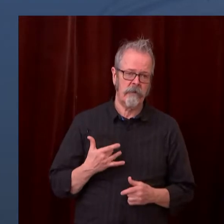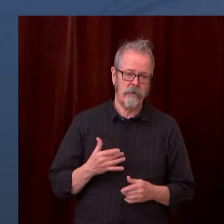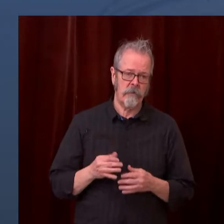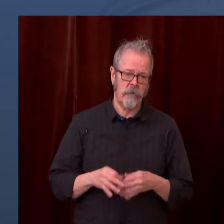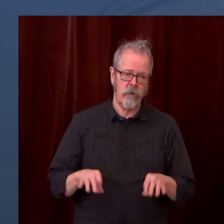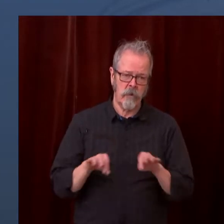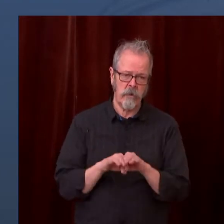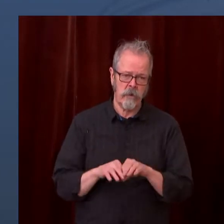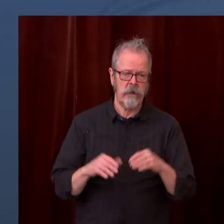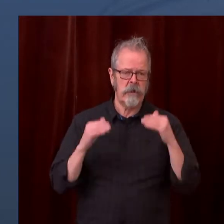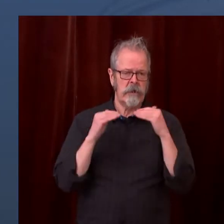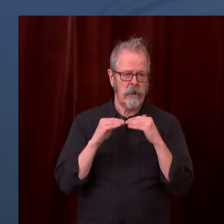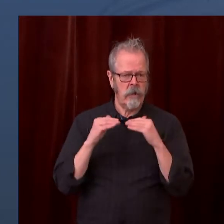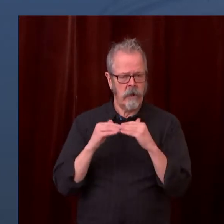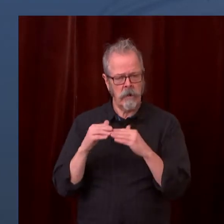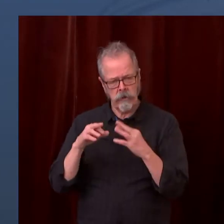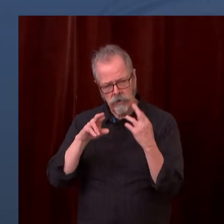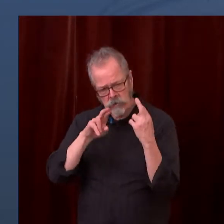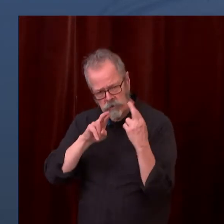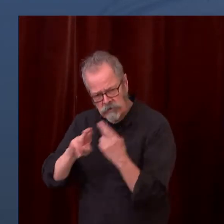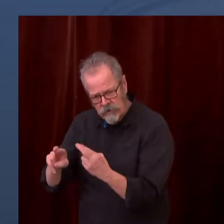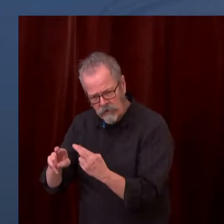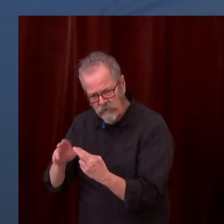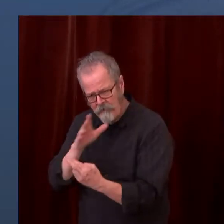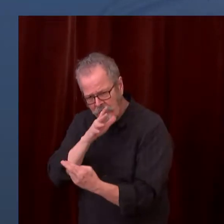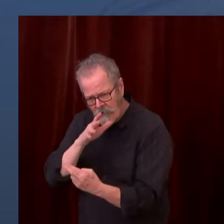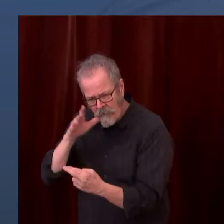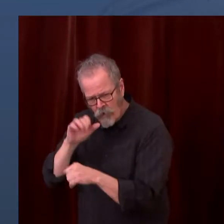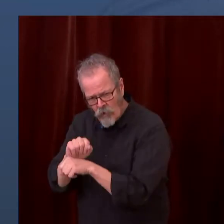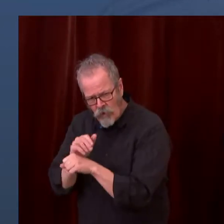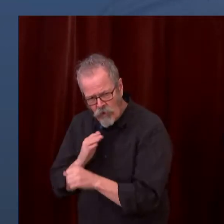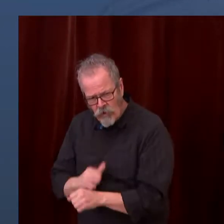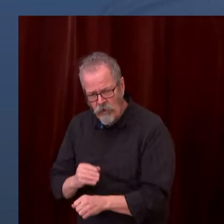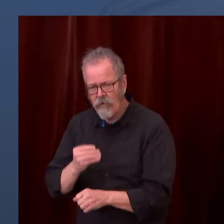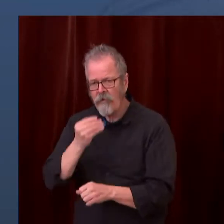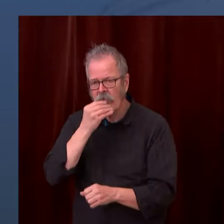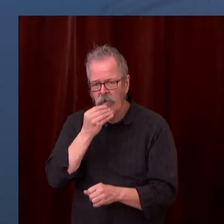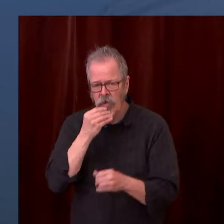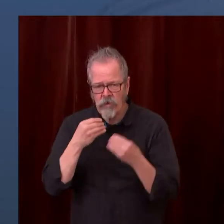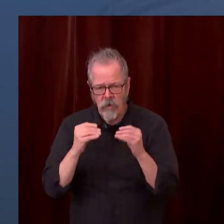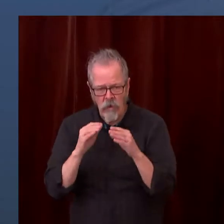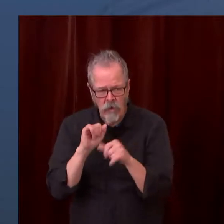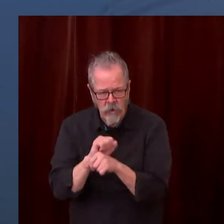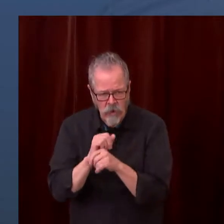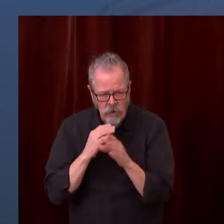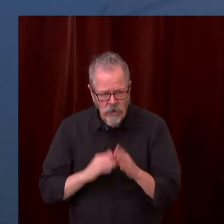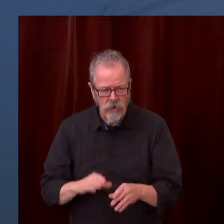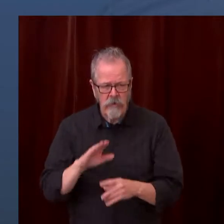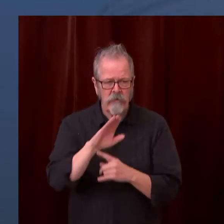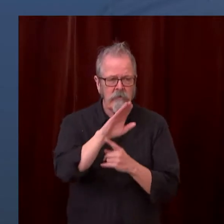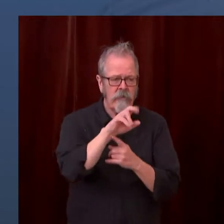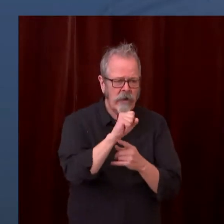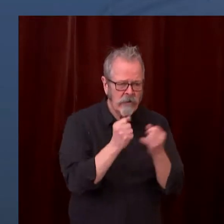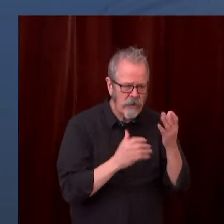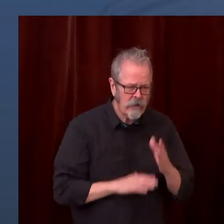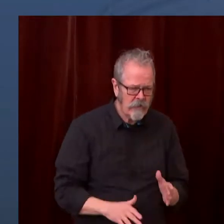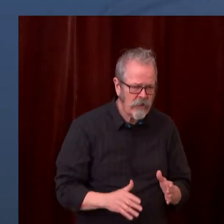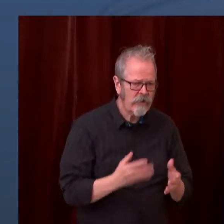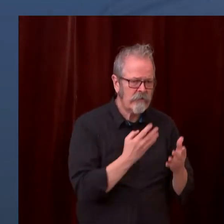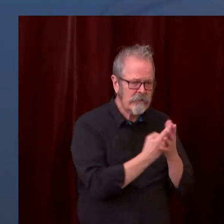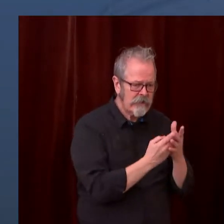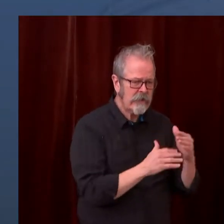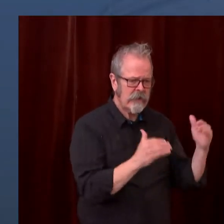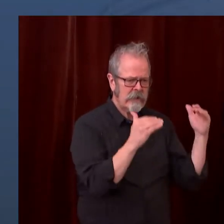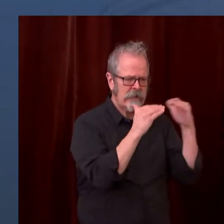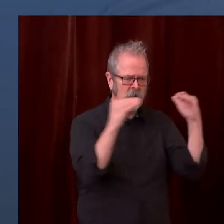drivers as we did for educators. And so we had them in that same grouping. The president made a different decision, and he issued a